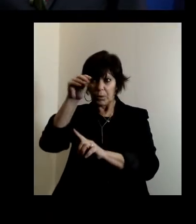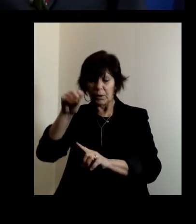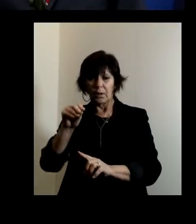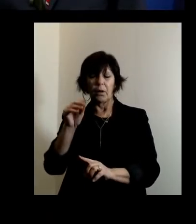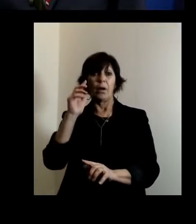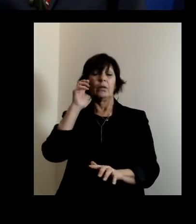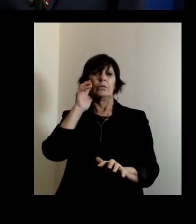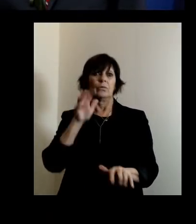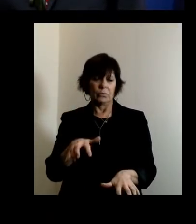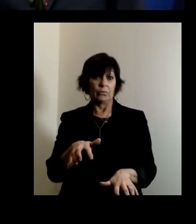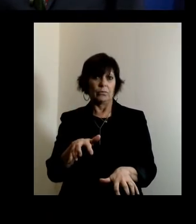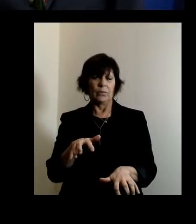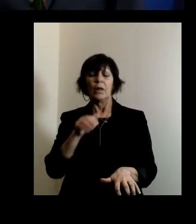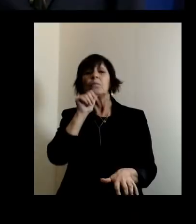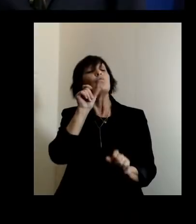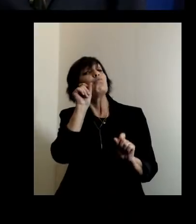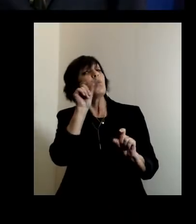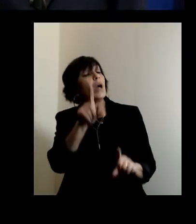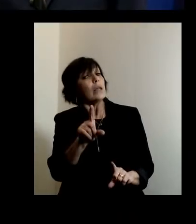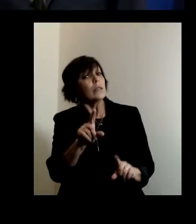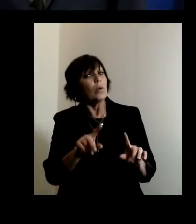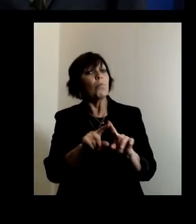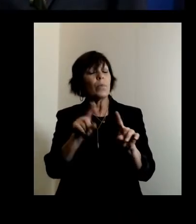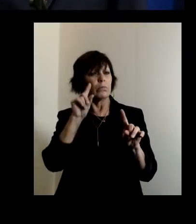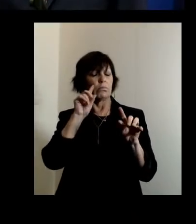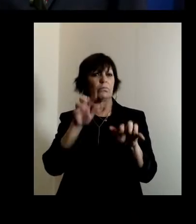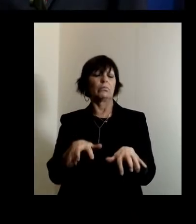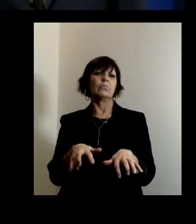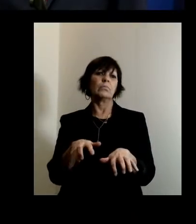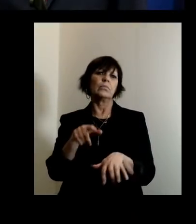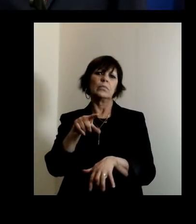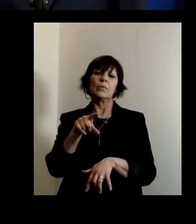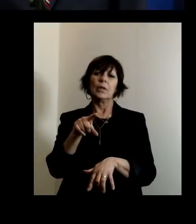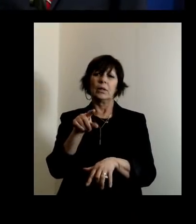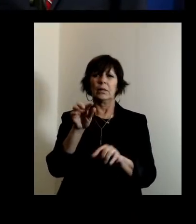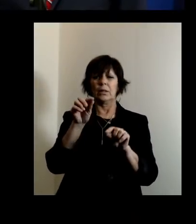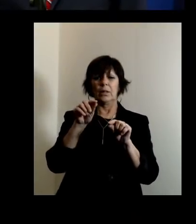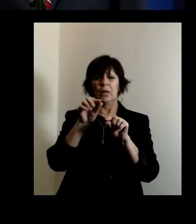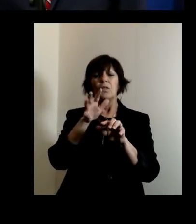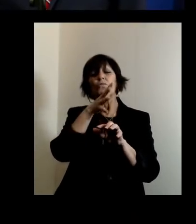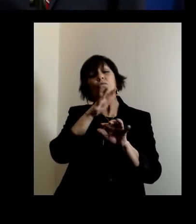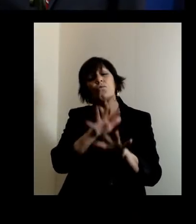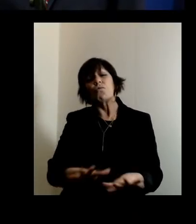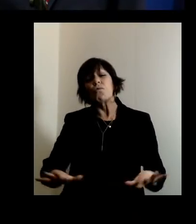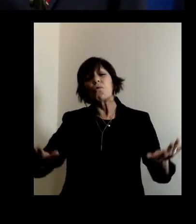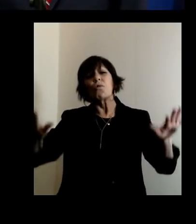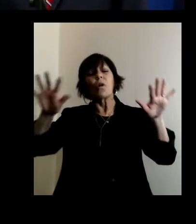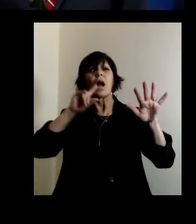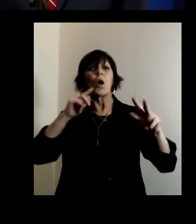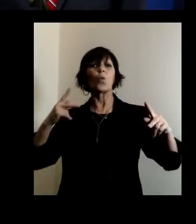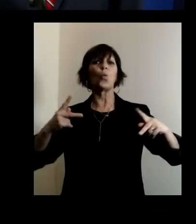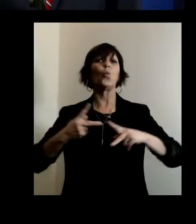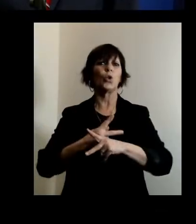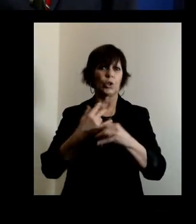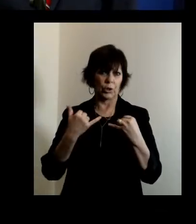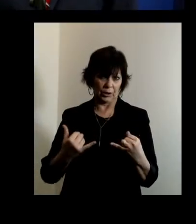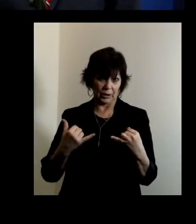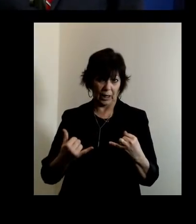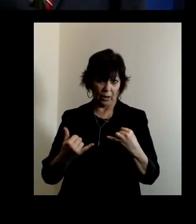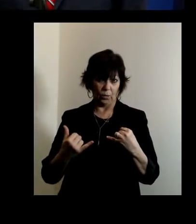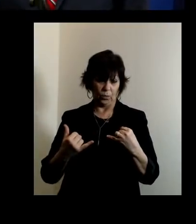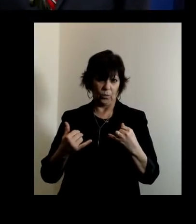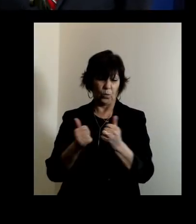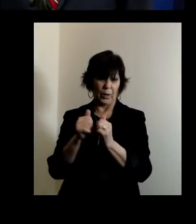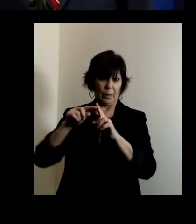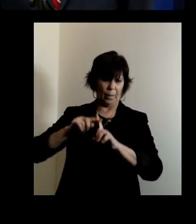it's not surprising to us as we've looked at the data, that the suburbs and the rural areas are doing worse as a percentage of